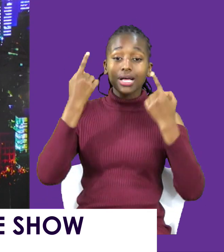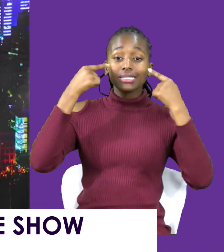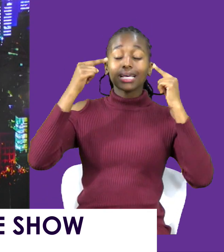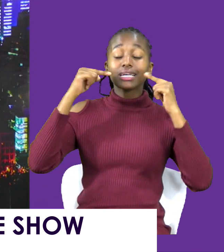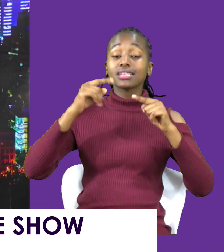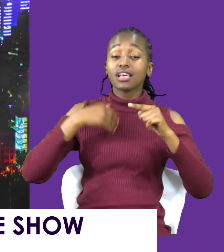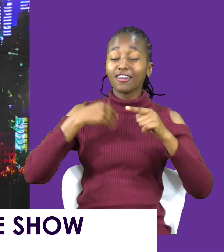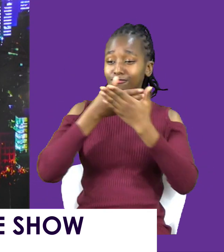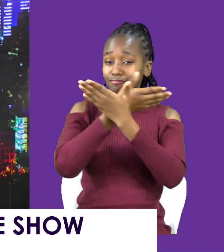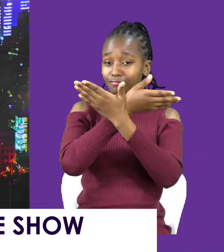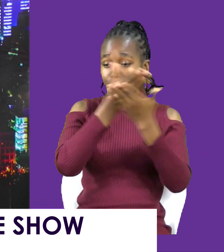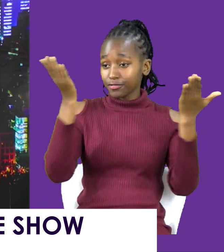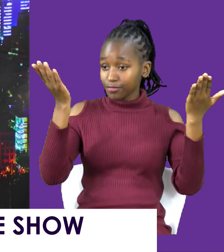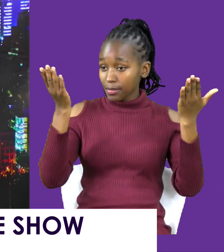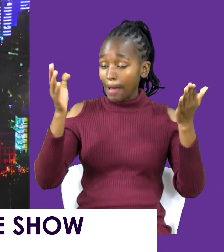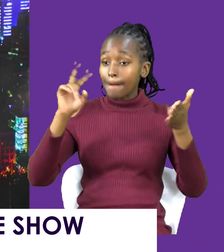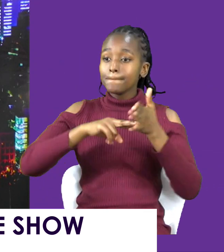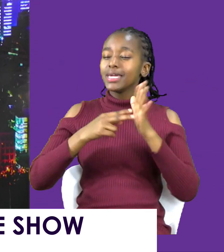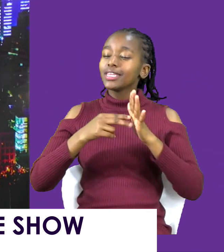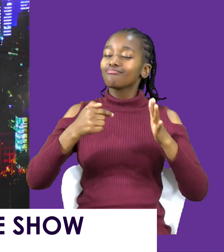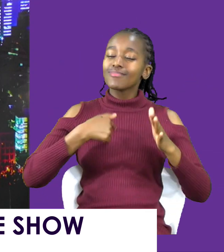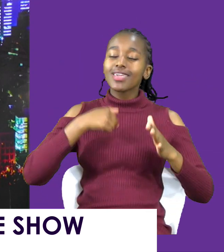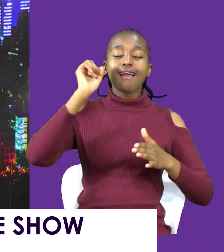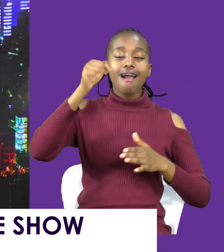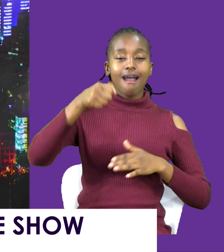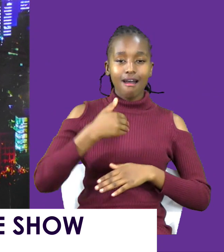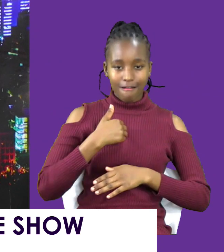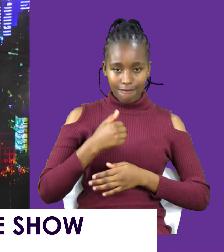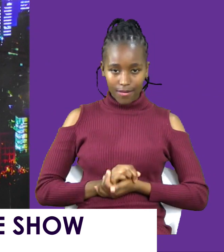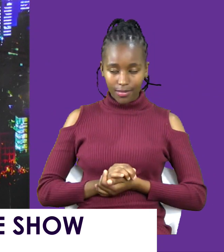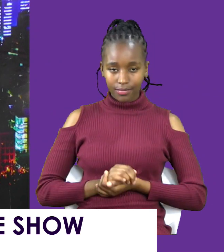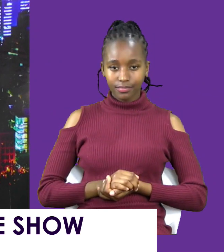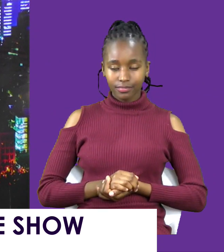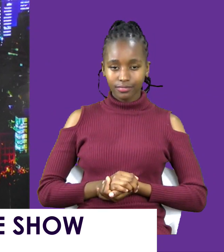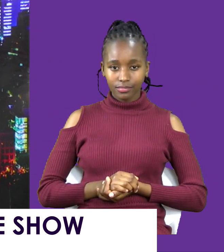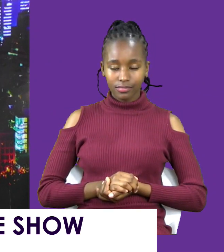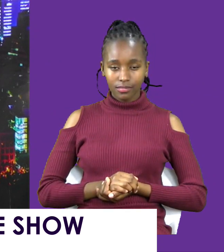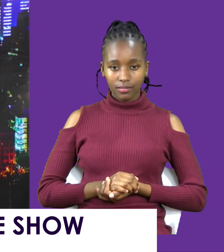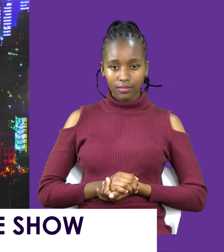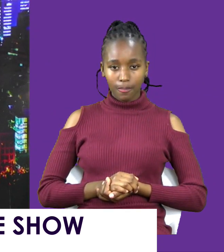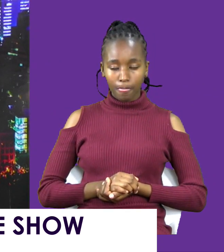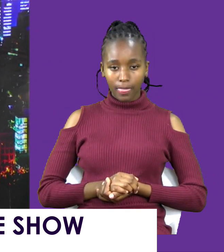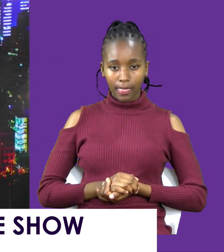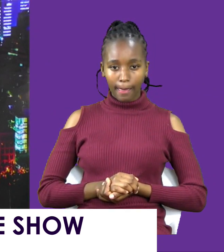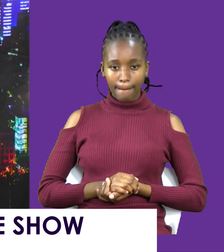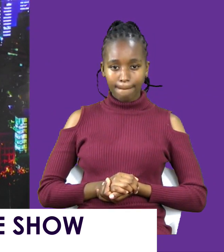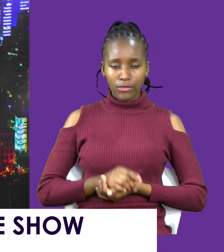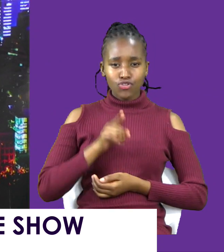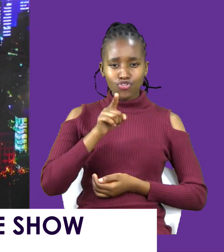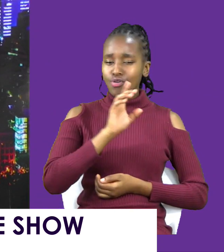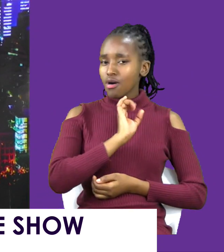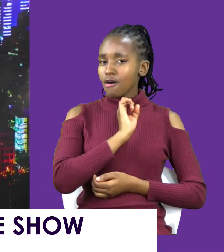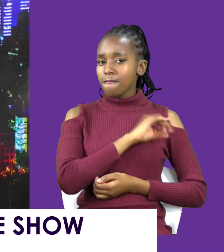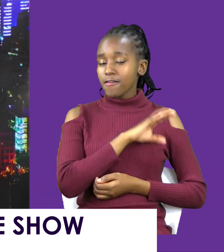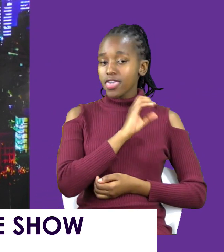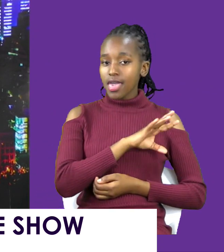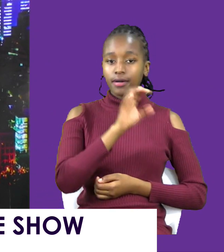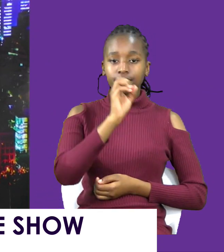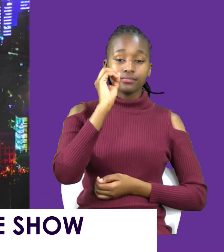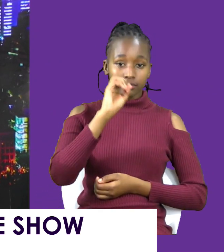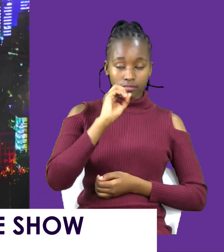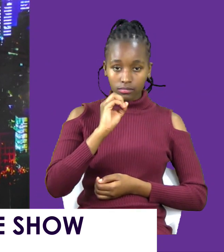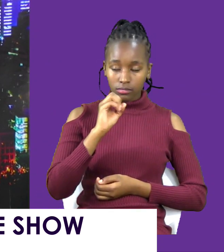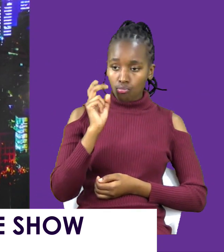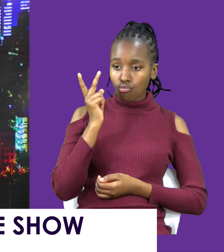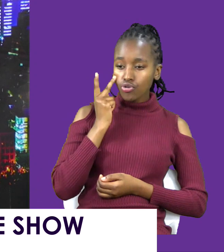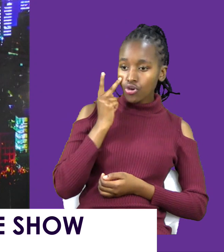see out there can easily come around. So don't operate with fear. When you see successes and